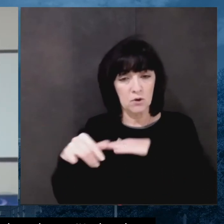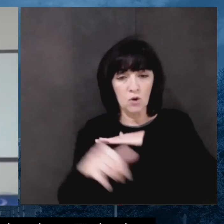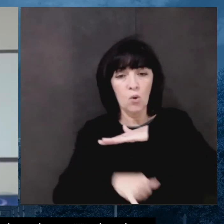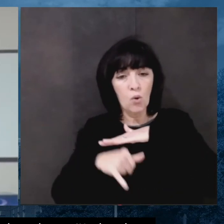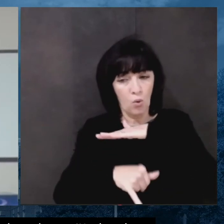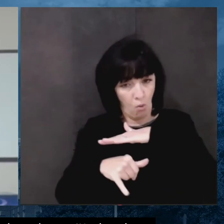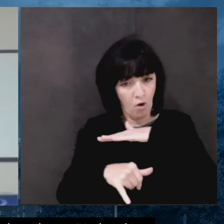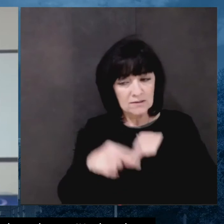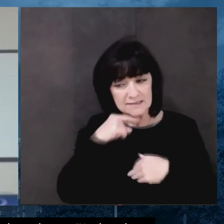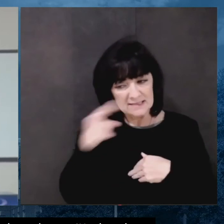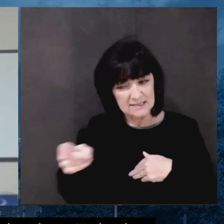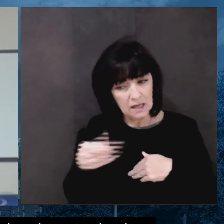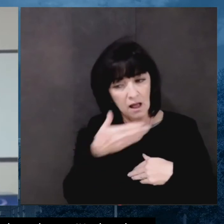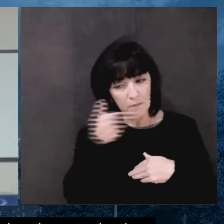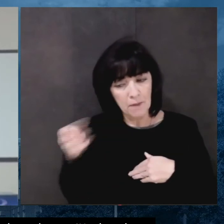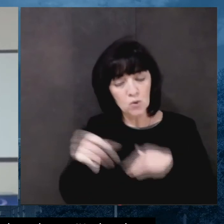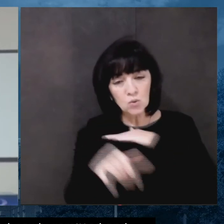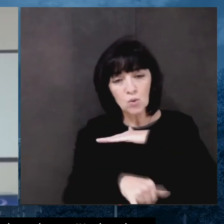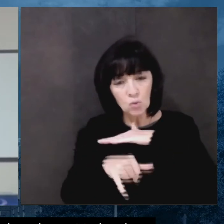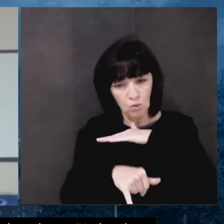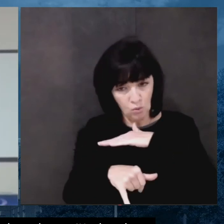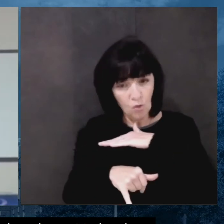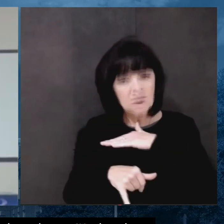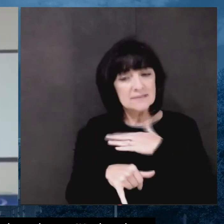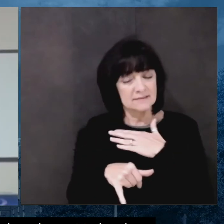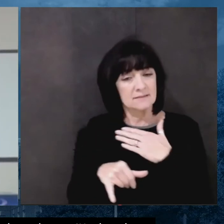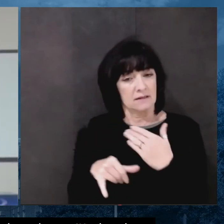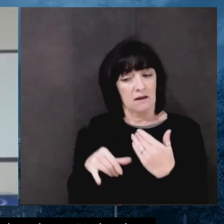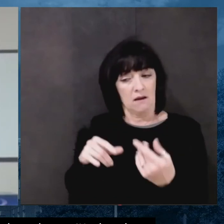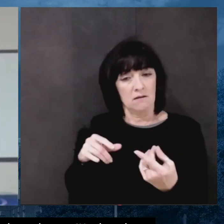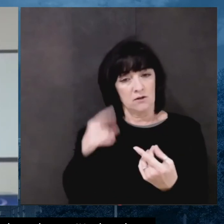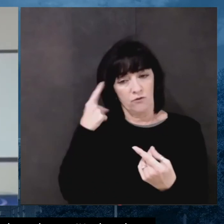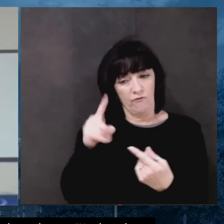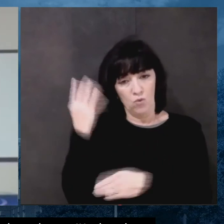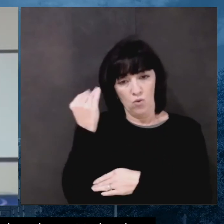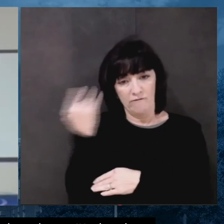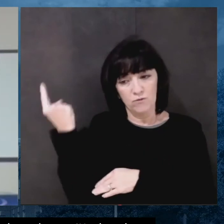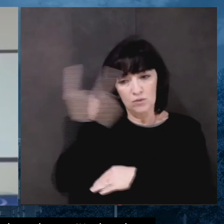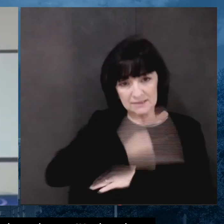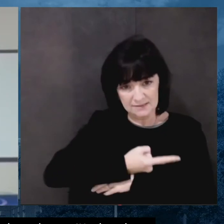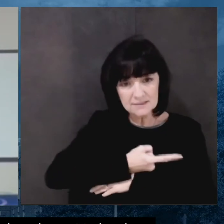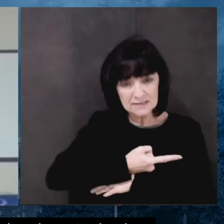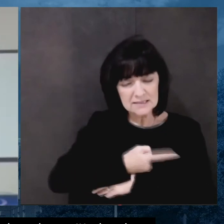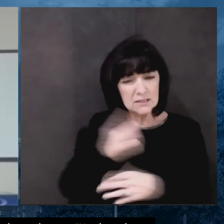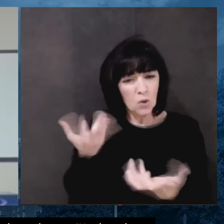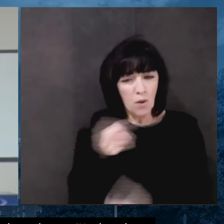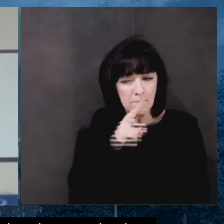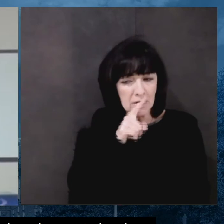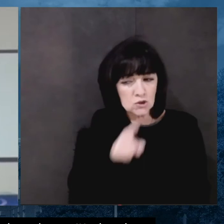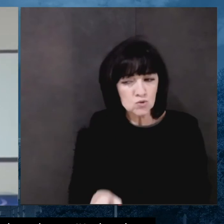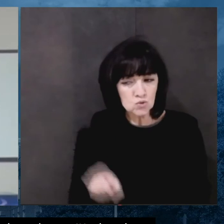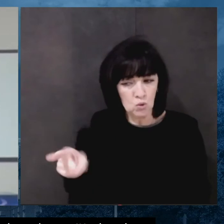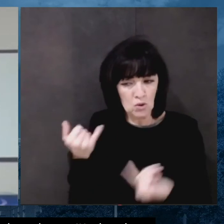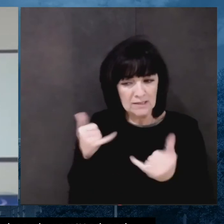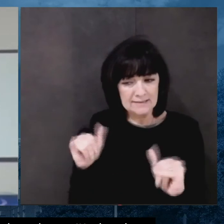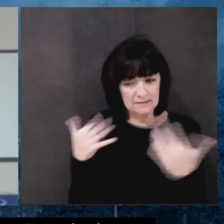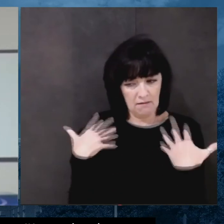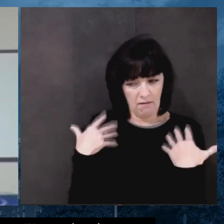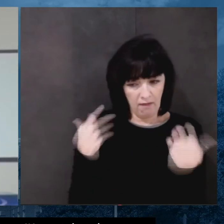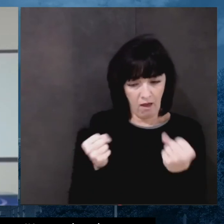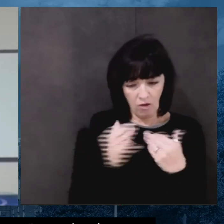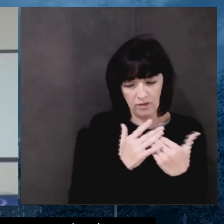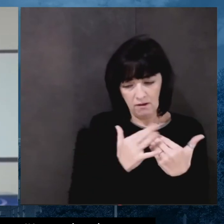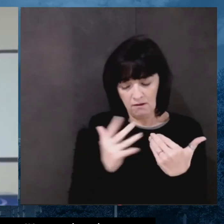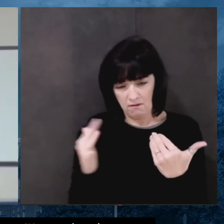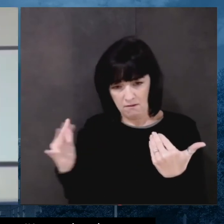case that they end up turning positive after some test of any sort during their hospitalization, to make sure that they do isolate or quarantine those